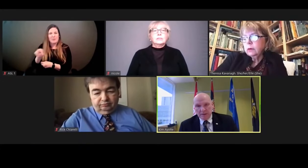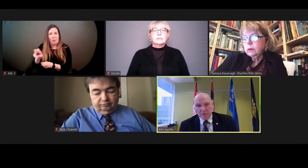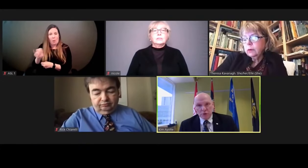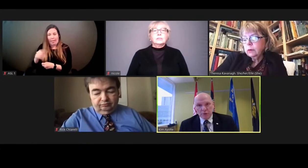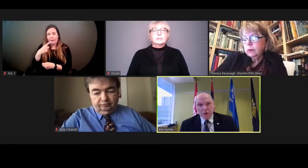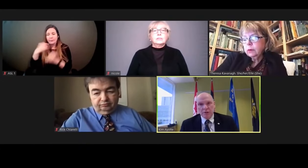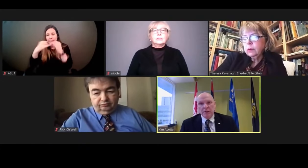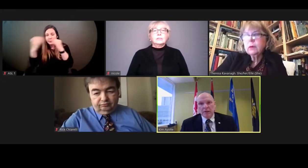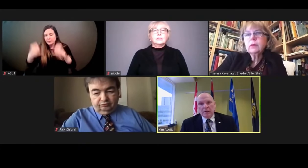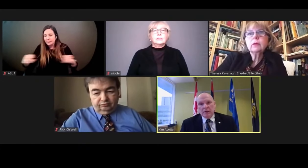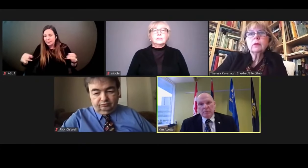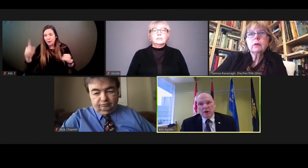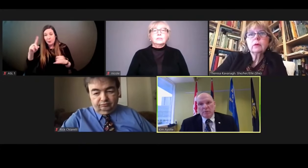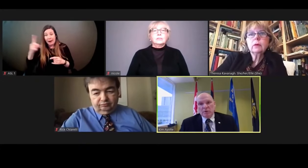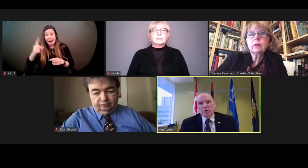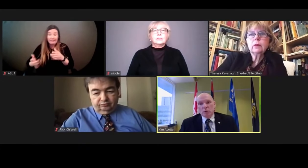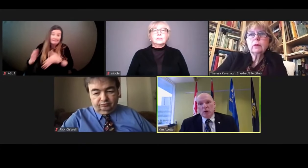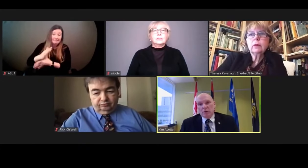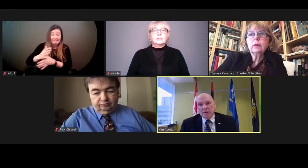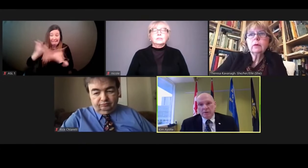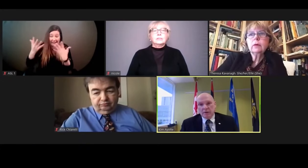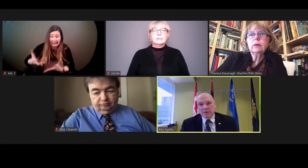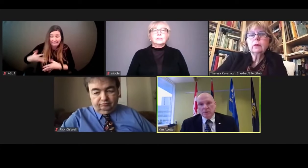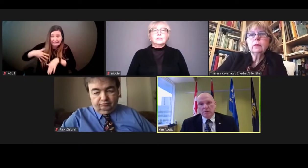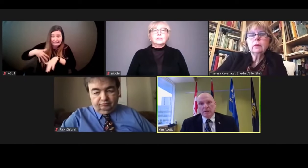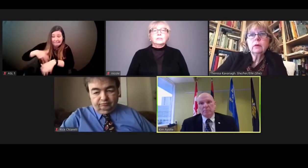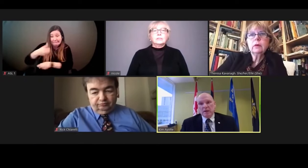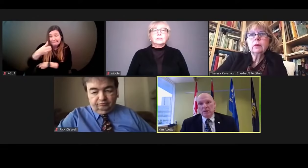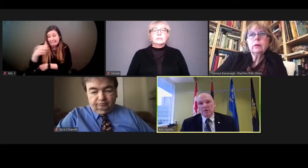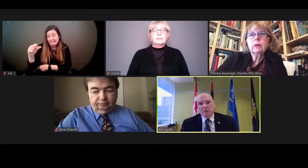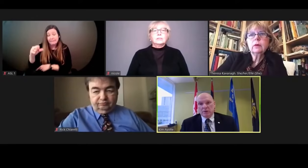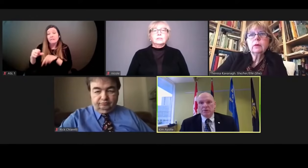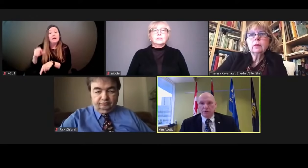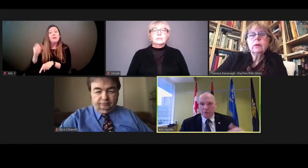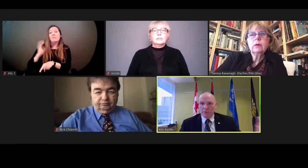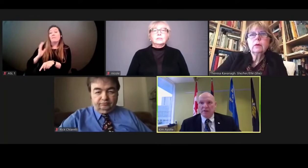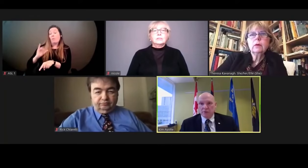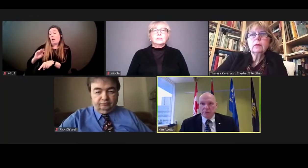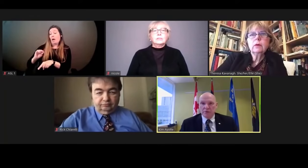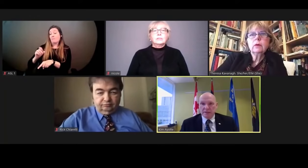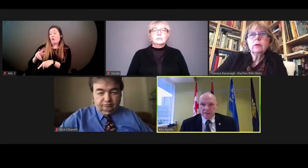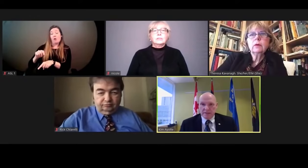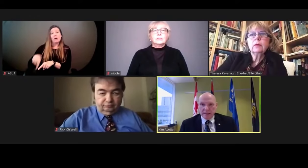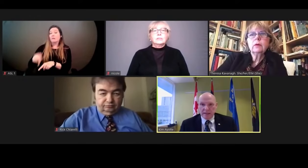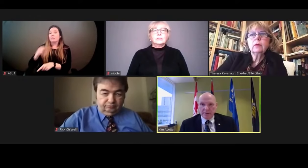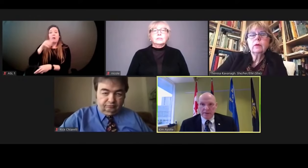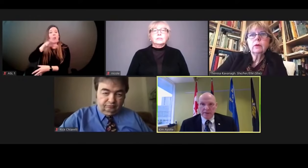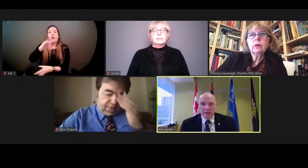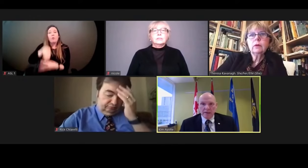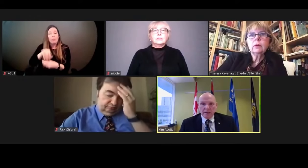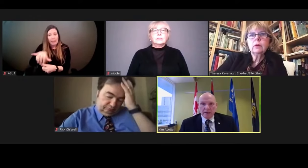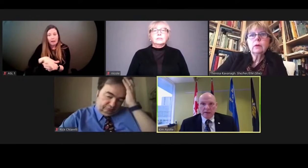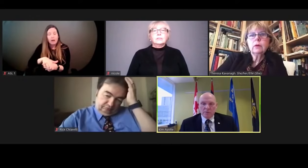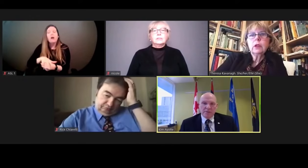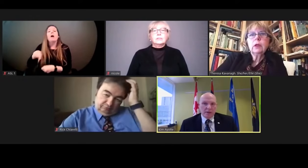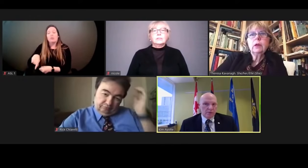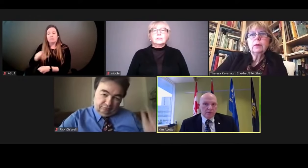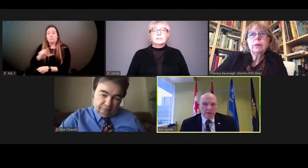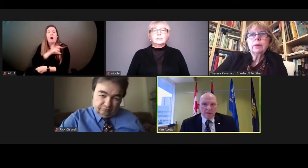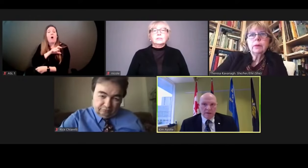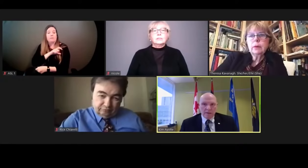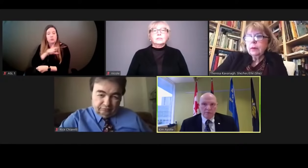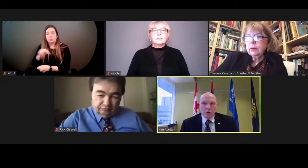of demonstration, the market was no longer in the red zone and bylaw started to do their regular duties in that area. There was